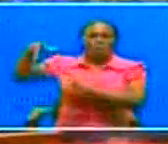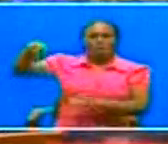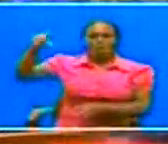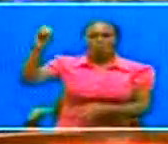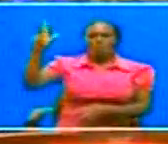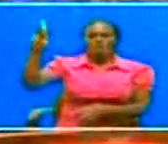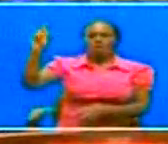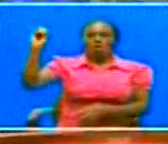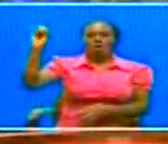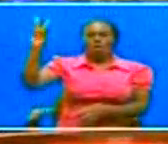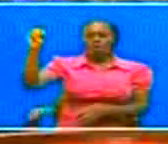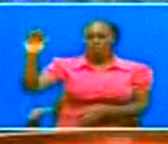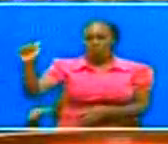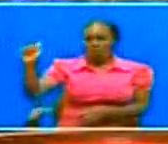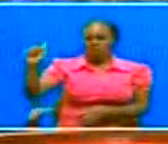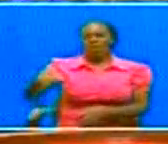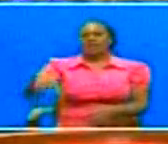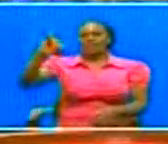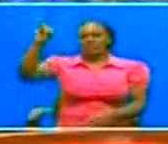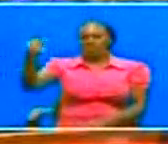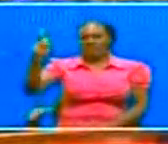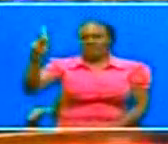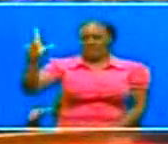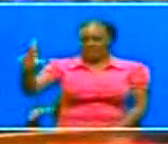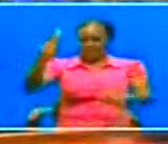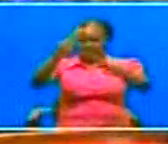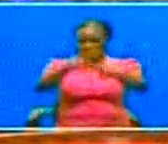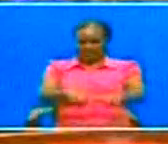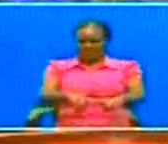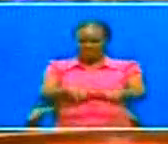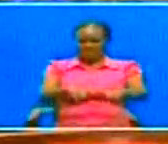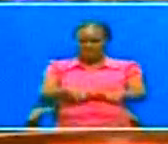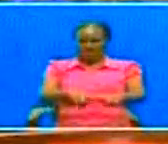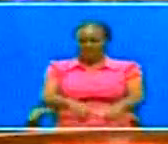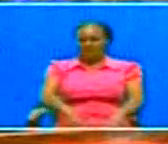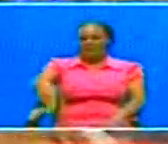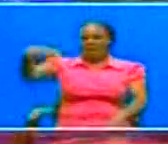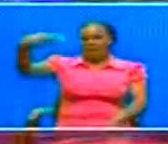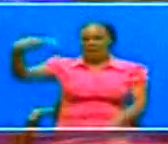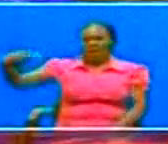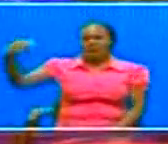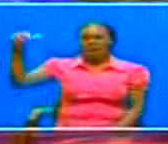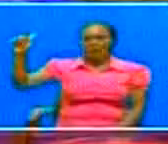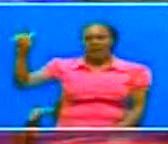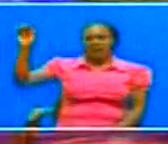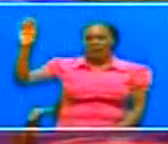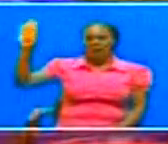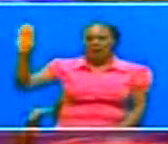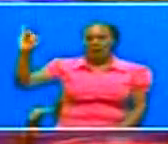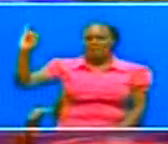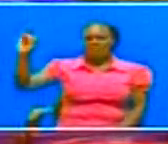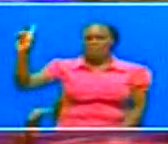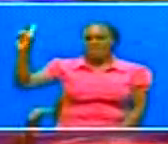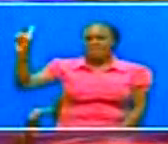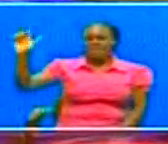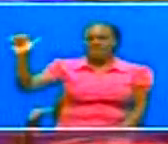My Twitter handle is @KoinangeJeff. The hashtag is JKL. Sit back, Habida. Look at you,